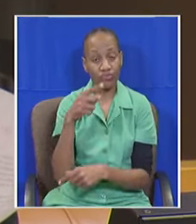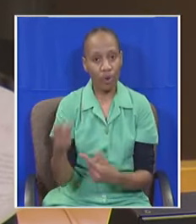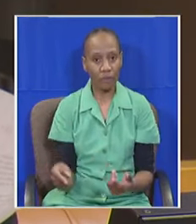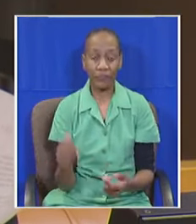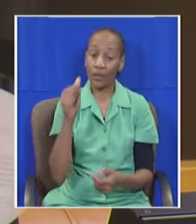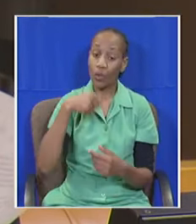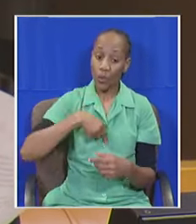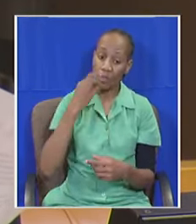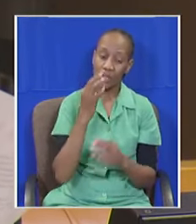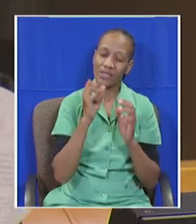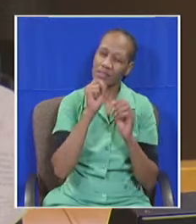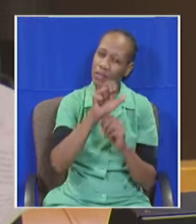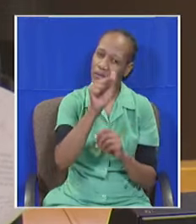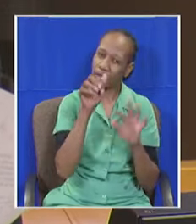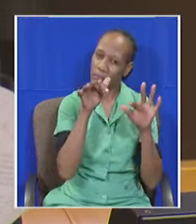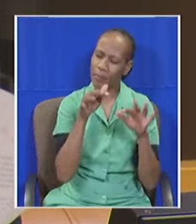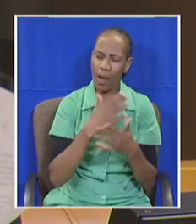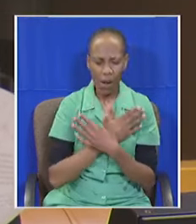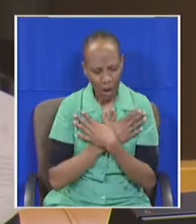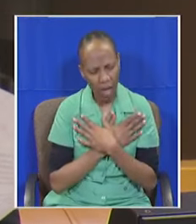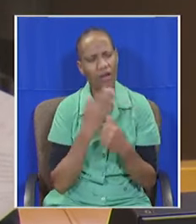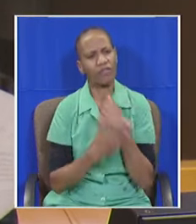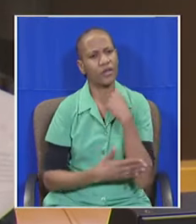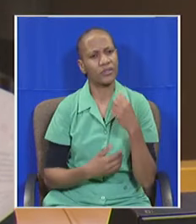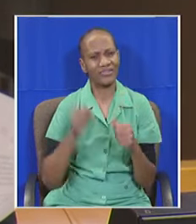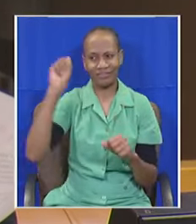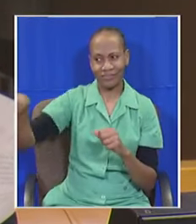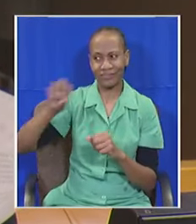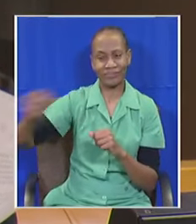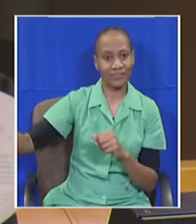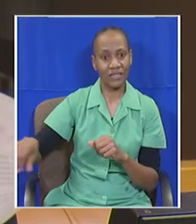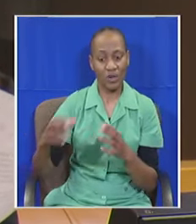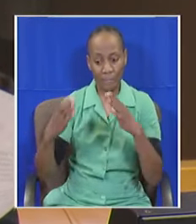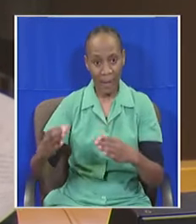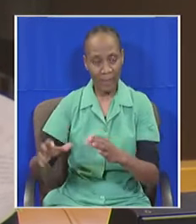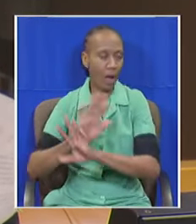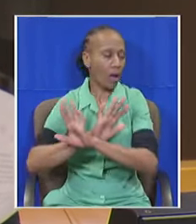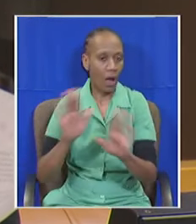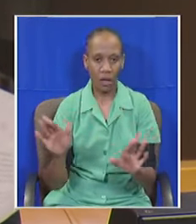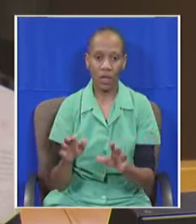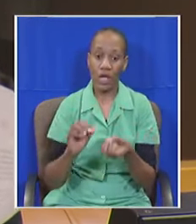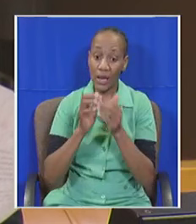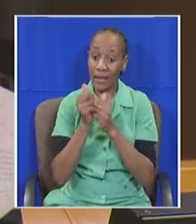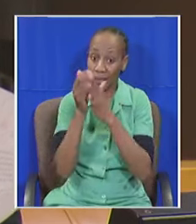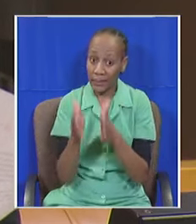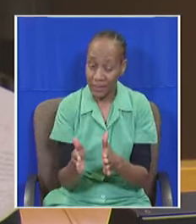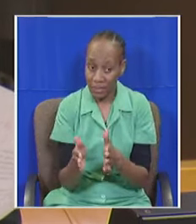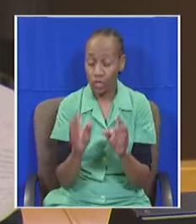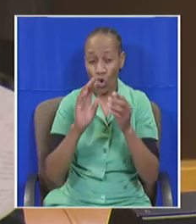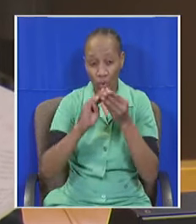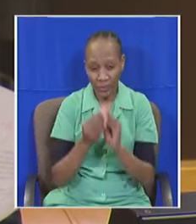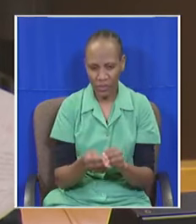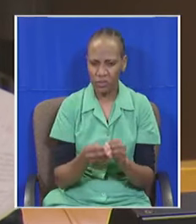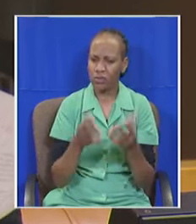to love themselves and to love their country by stopping littering. We call upon community leaders to promote